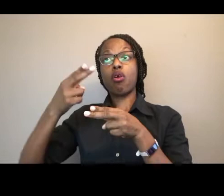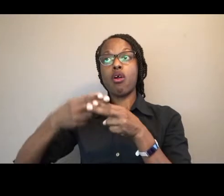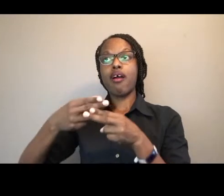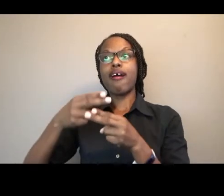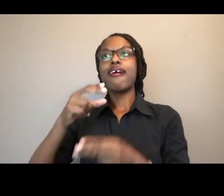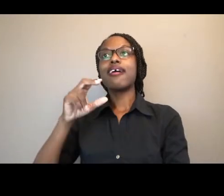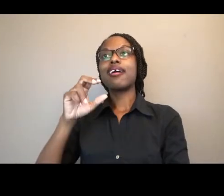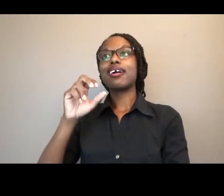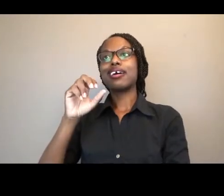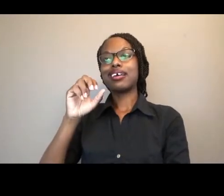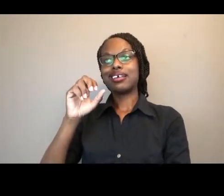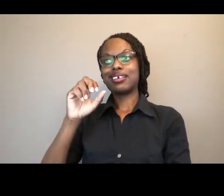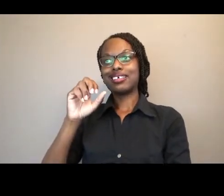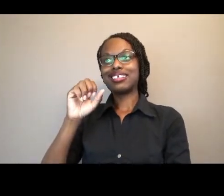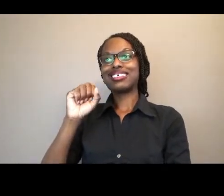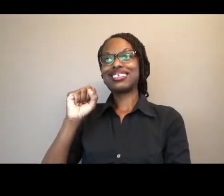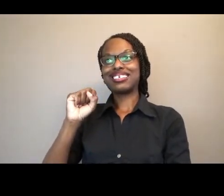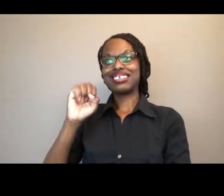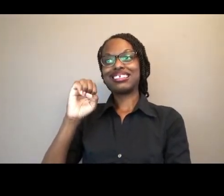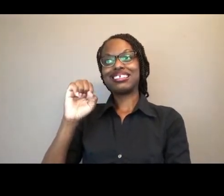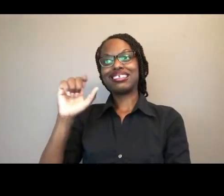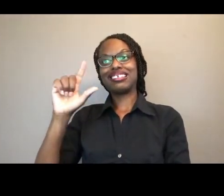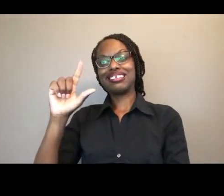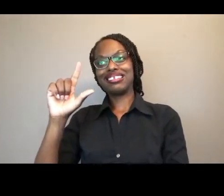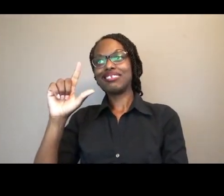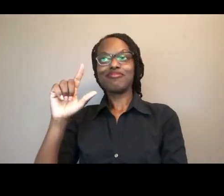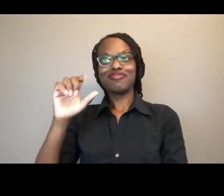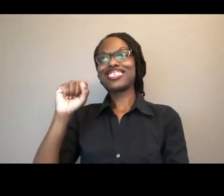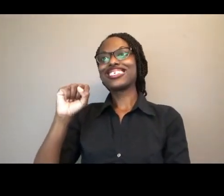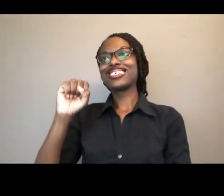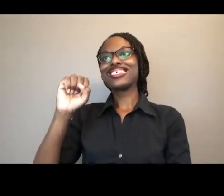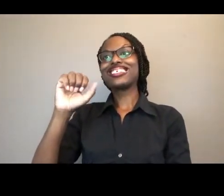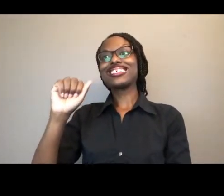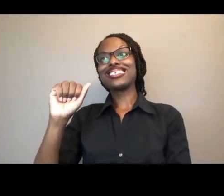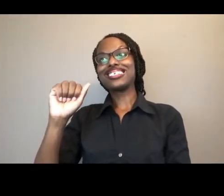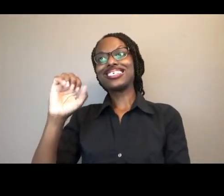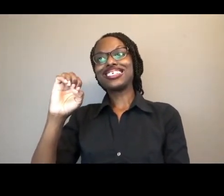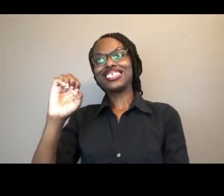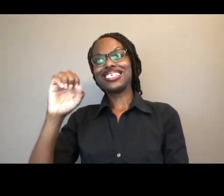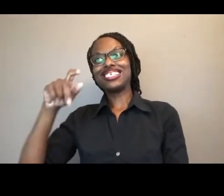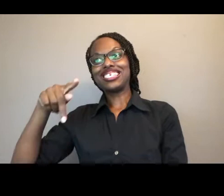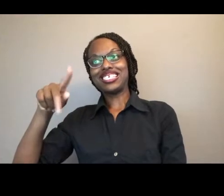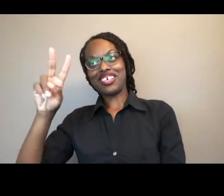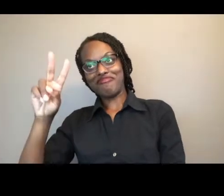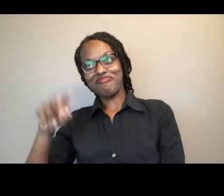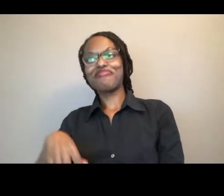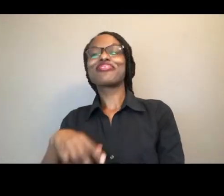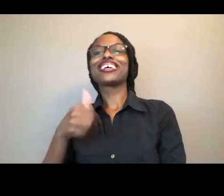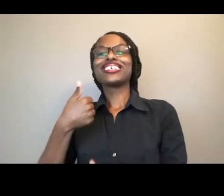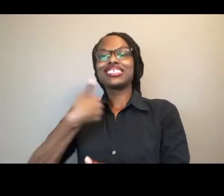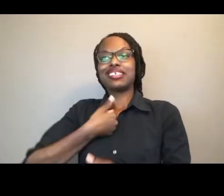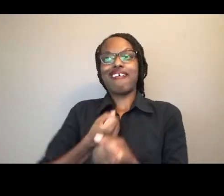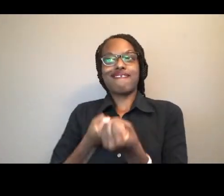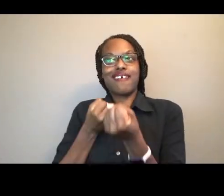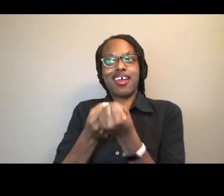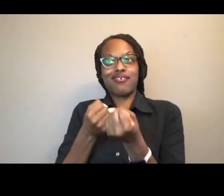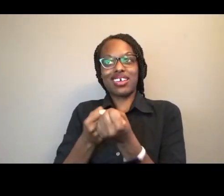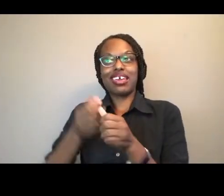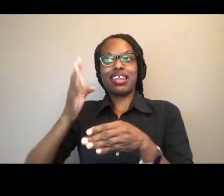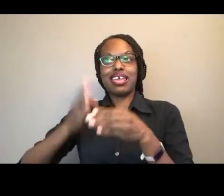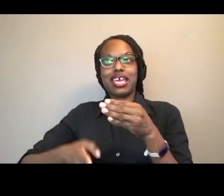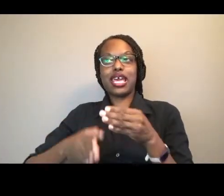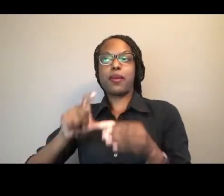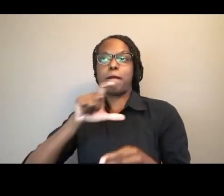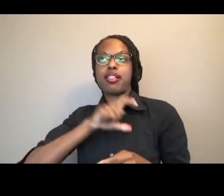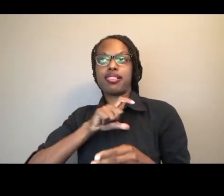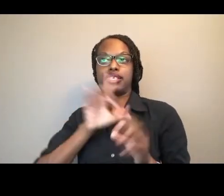coming together every other week to discuss ways to approach this sensitive subject. We've also both been writing letters, working with other advocacy